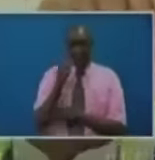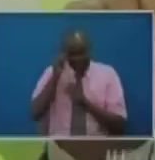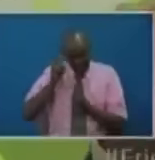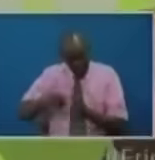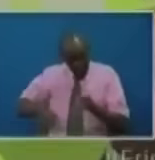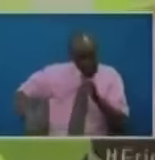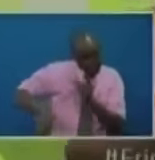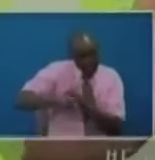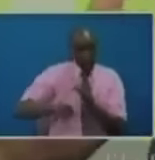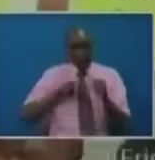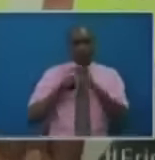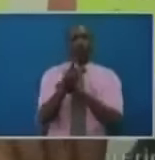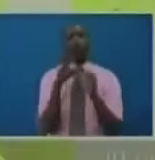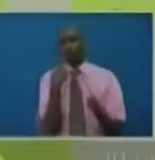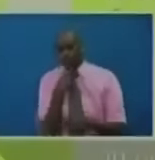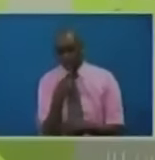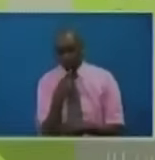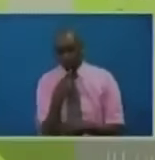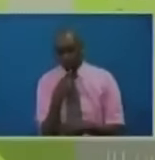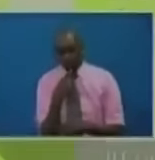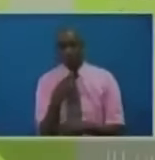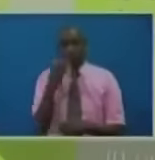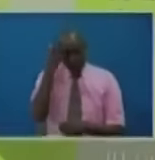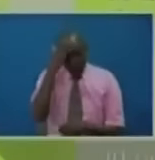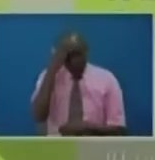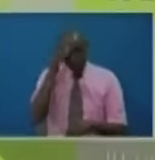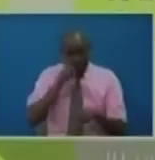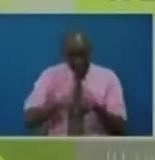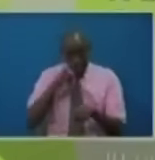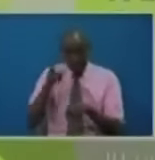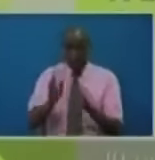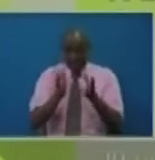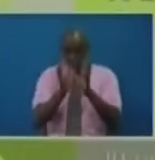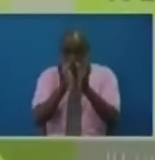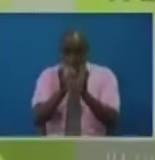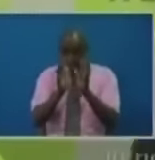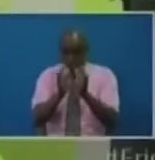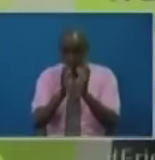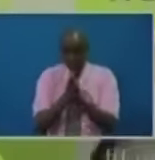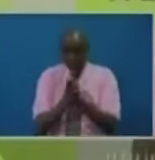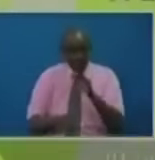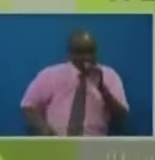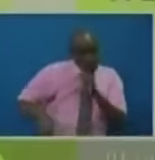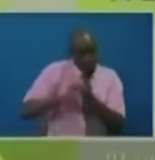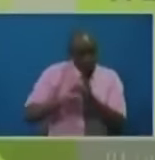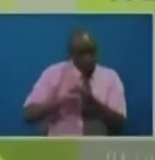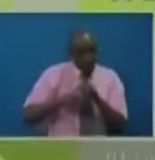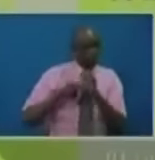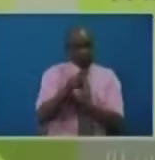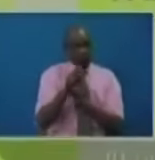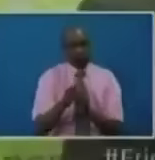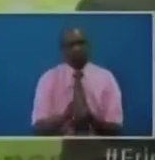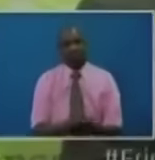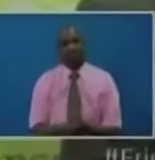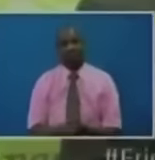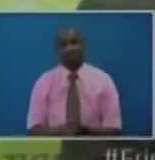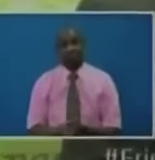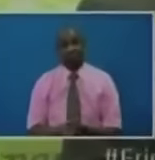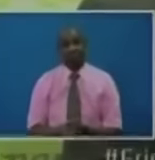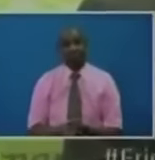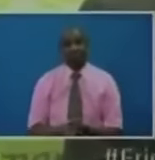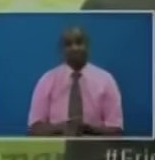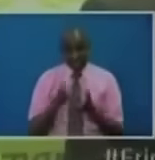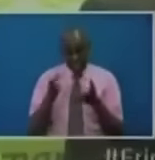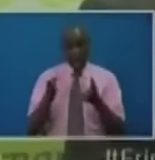this penalty. Unajua amebaki na ball yeye. Timim! To colleagues